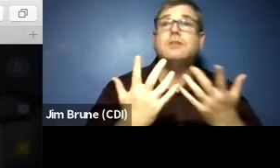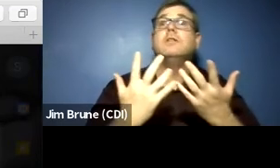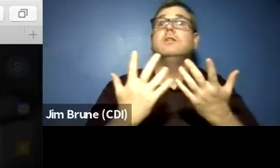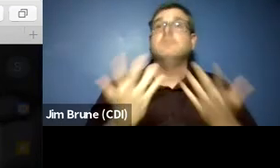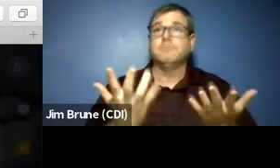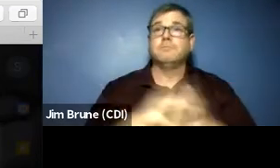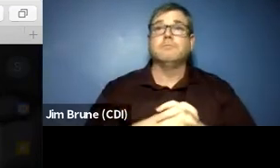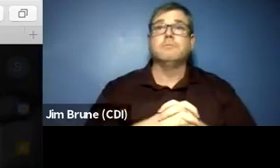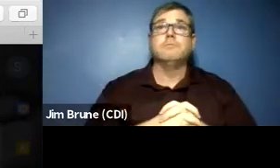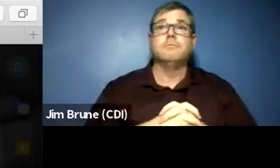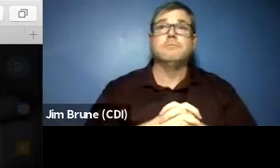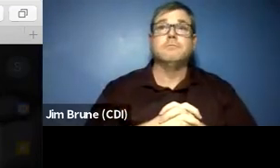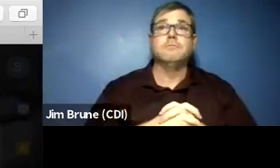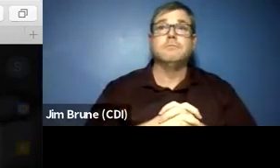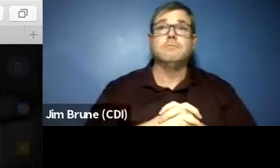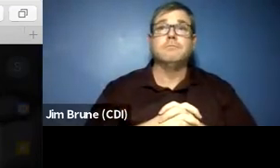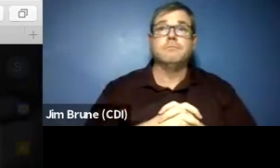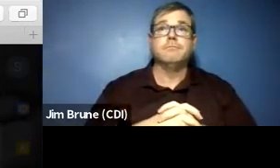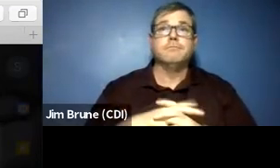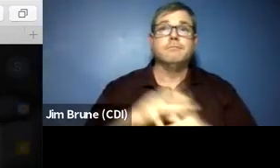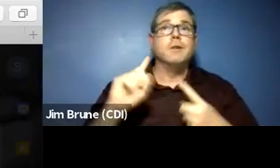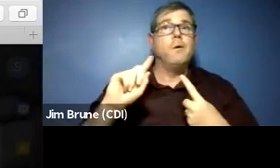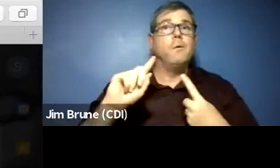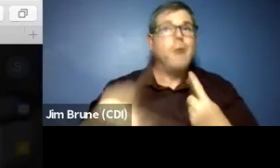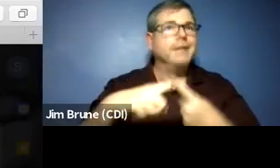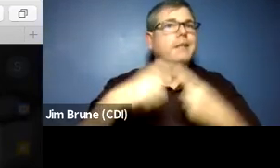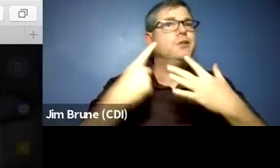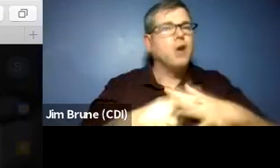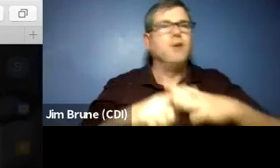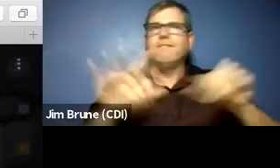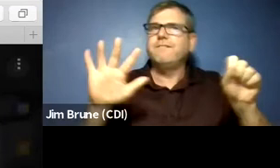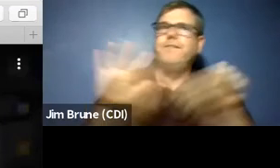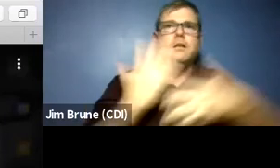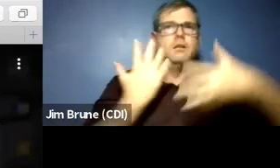When does it start working, and what does that mean I can do, right?